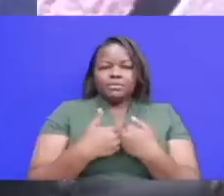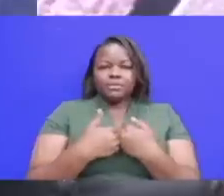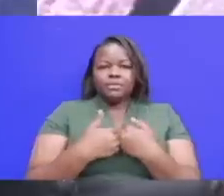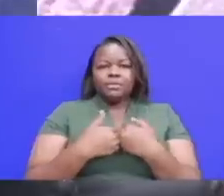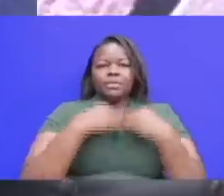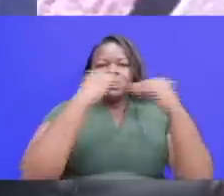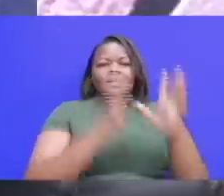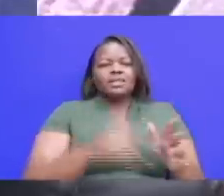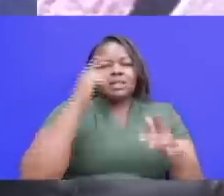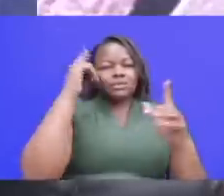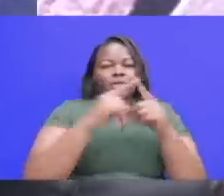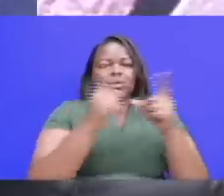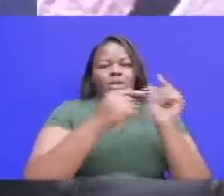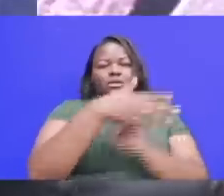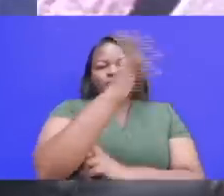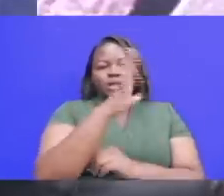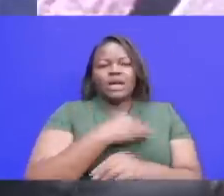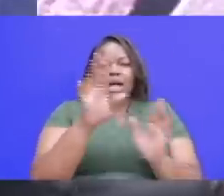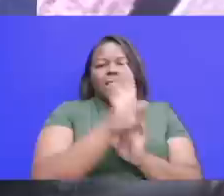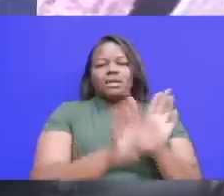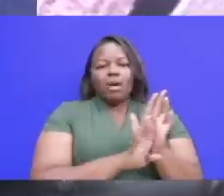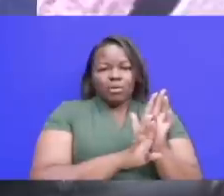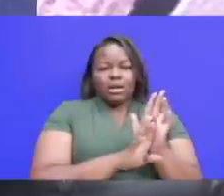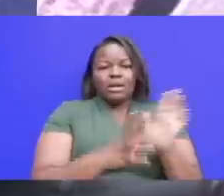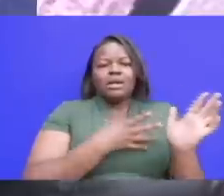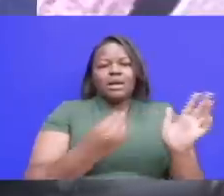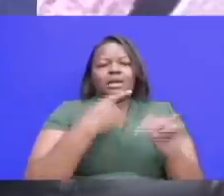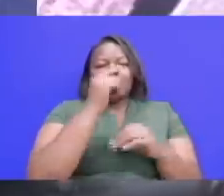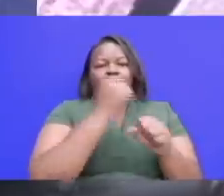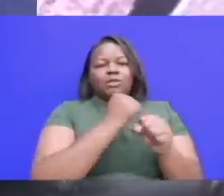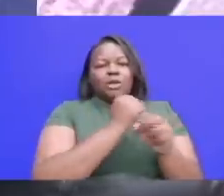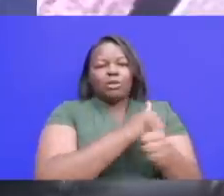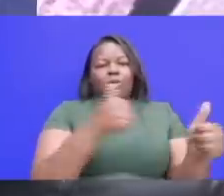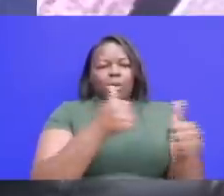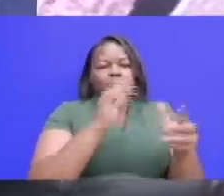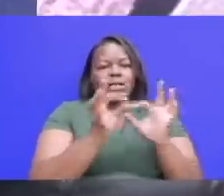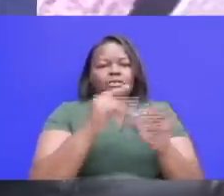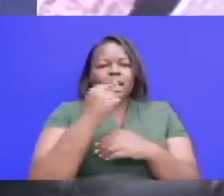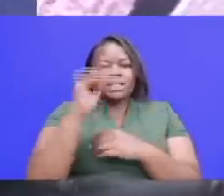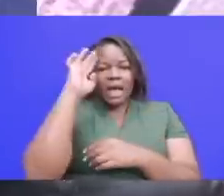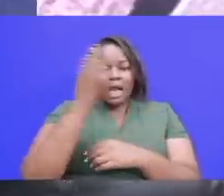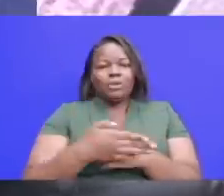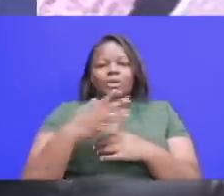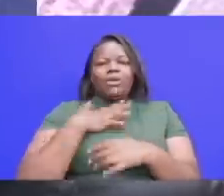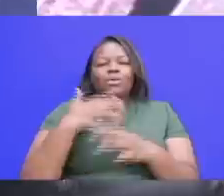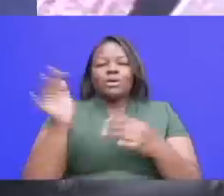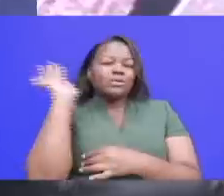teachers of the word of God and the scriptures. They do well to say hi to us. Let's hear their voices.